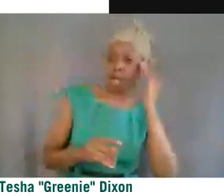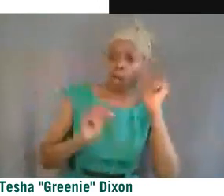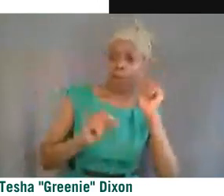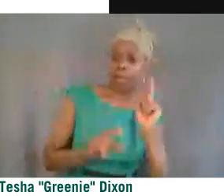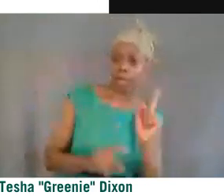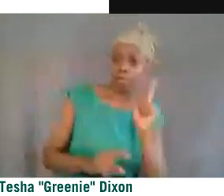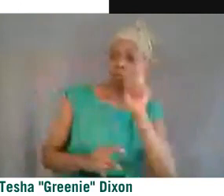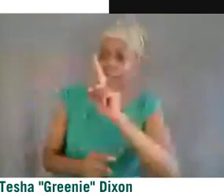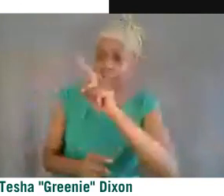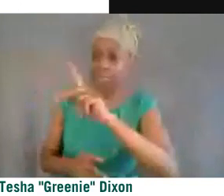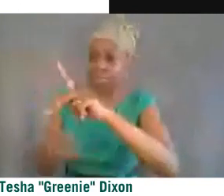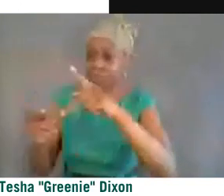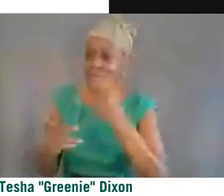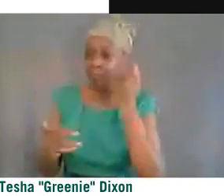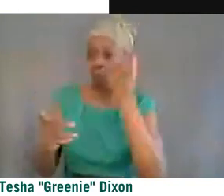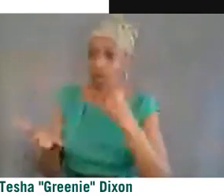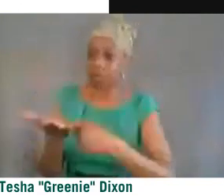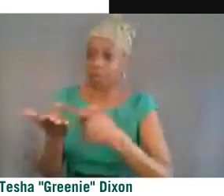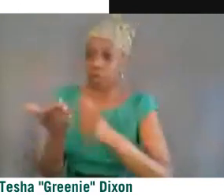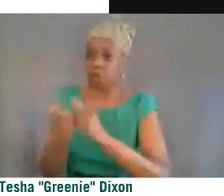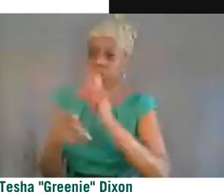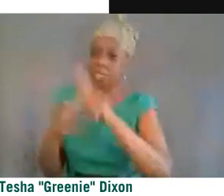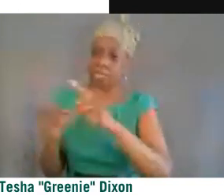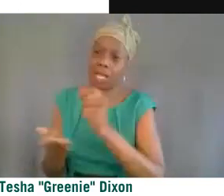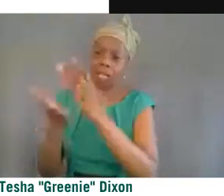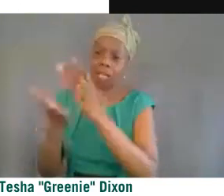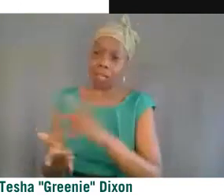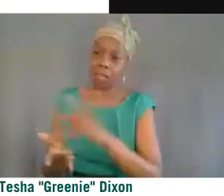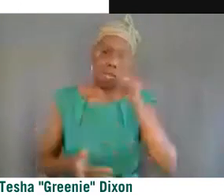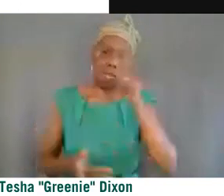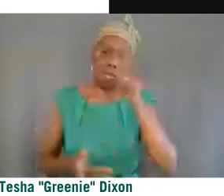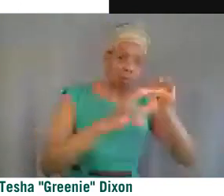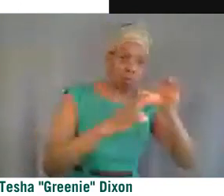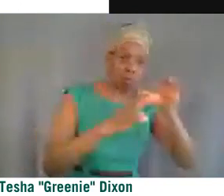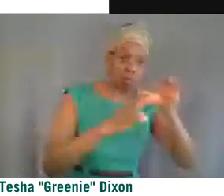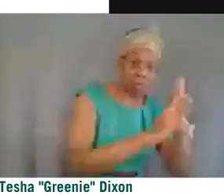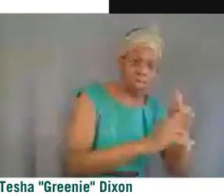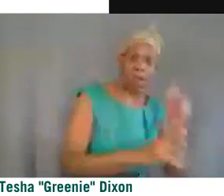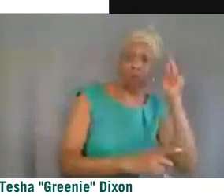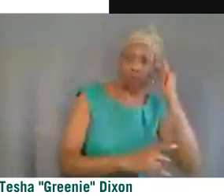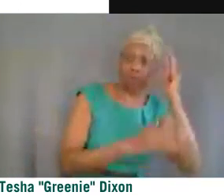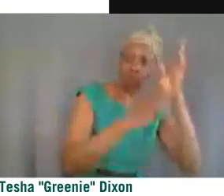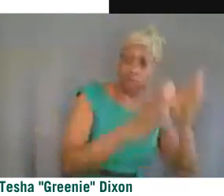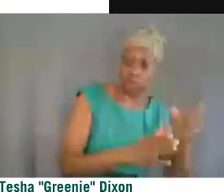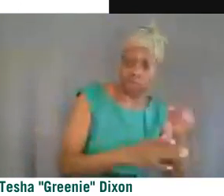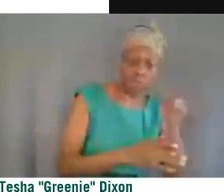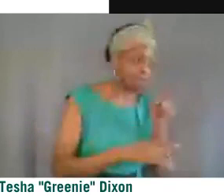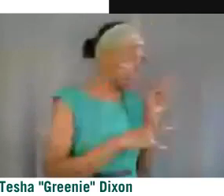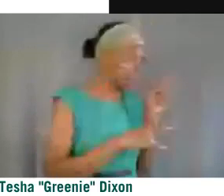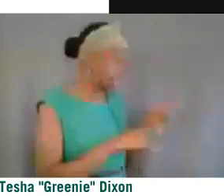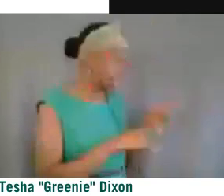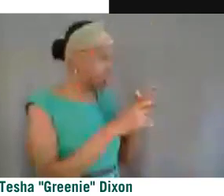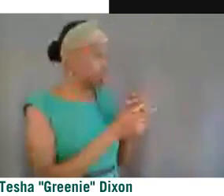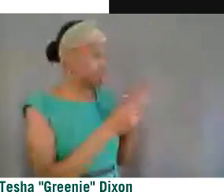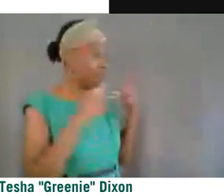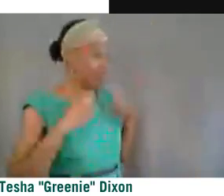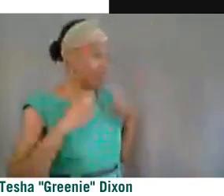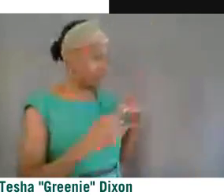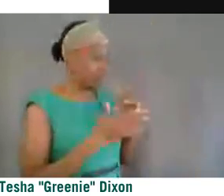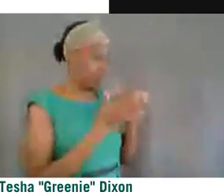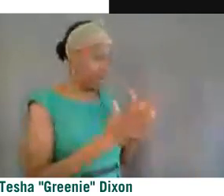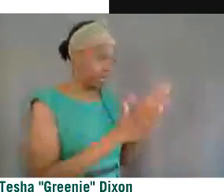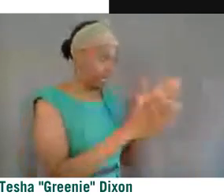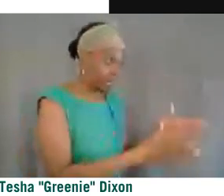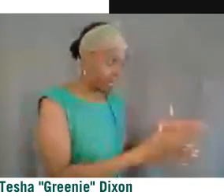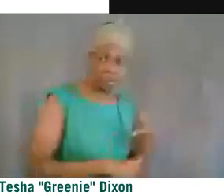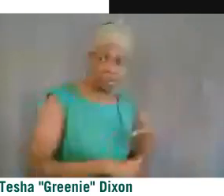to therapists. These are the neurologists or physical medicine or developmental pediatricians